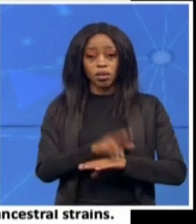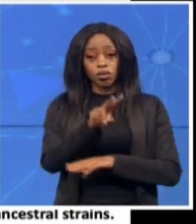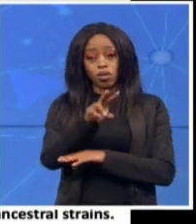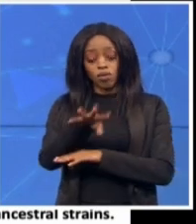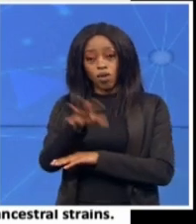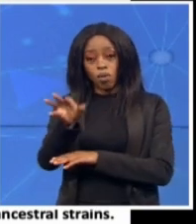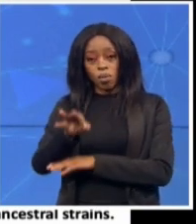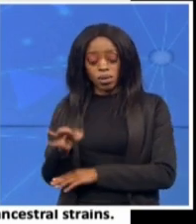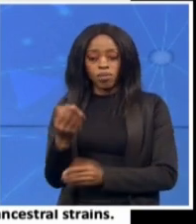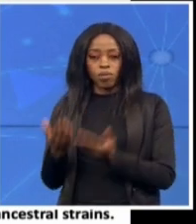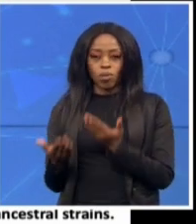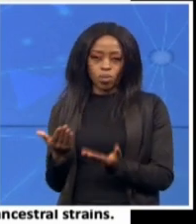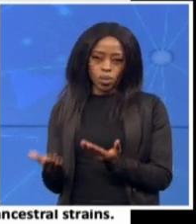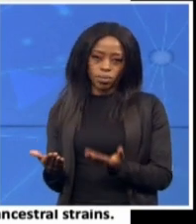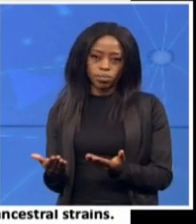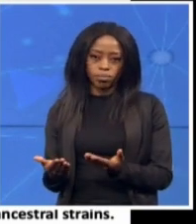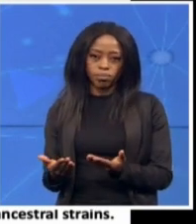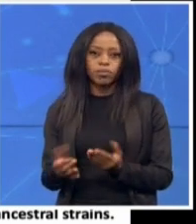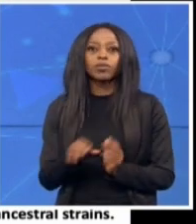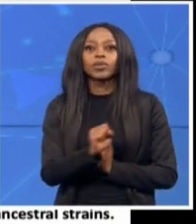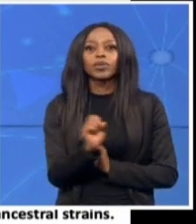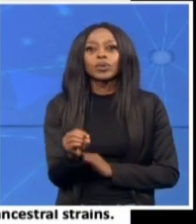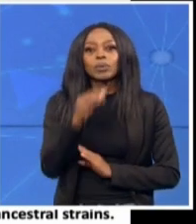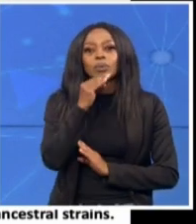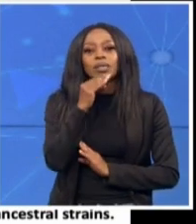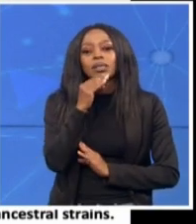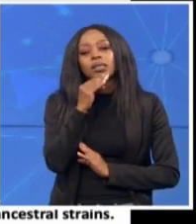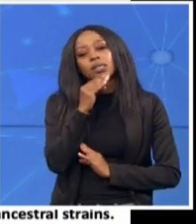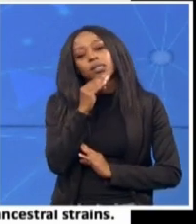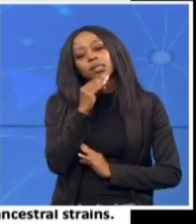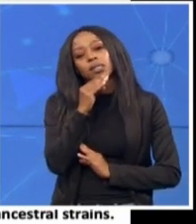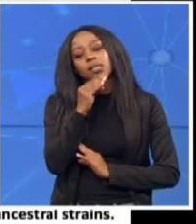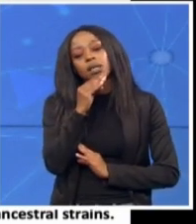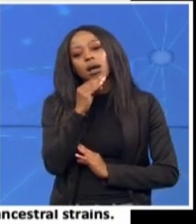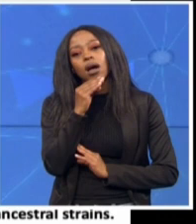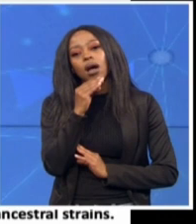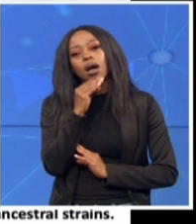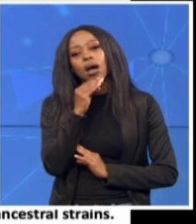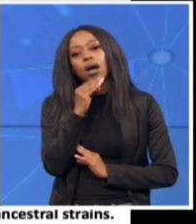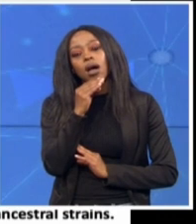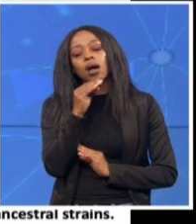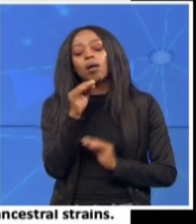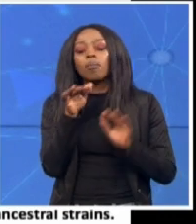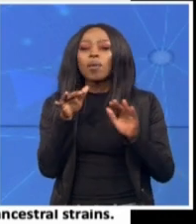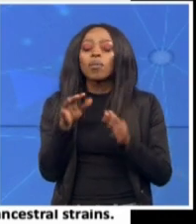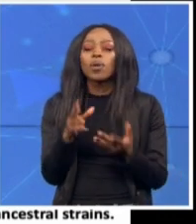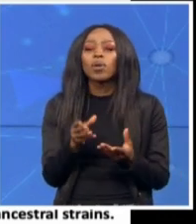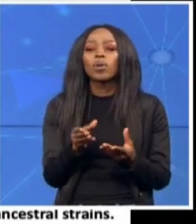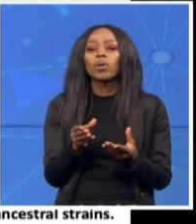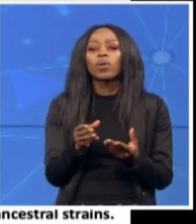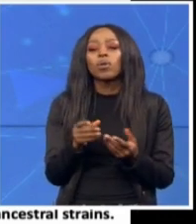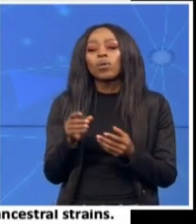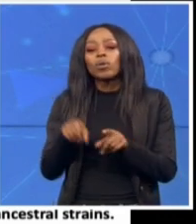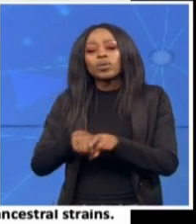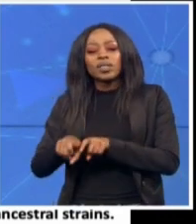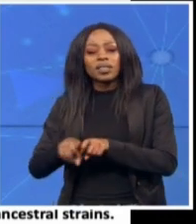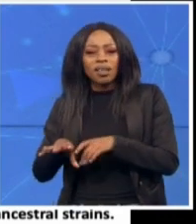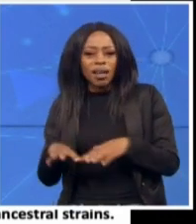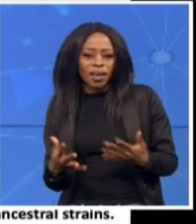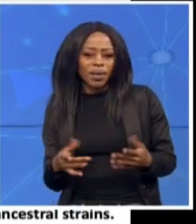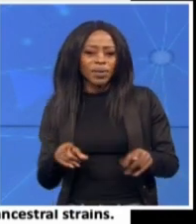So immunity from undiagnosed prior infection, known prior infection, and also